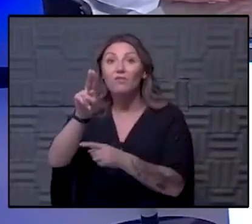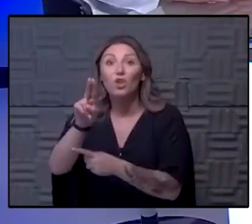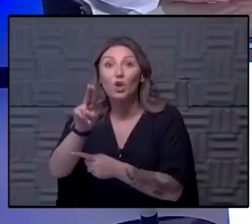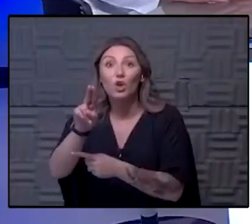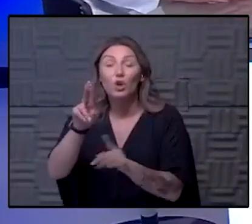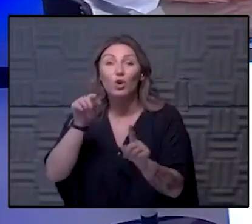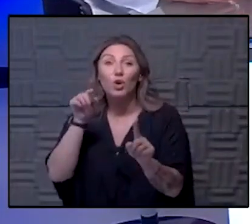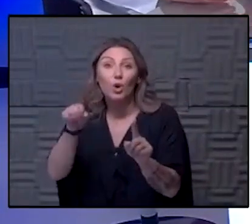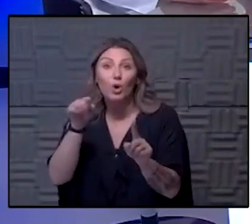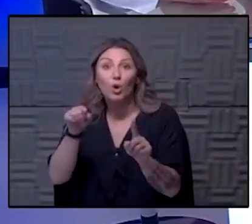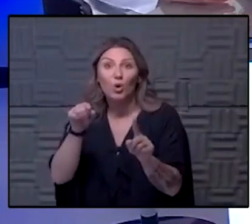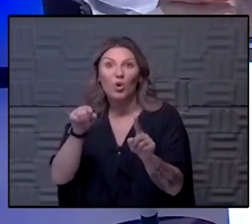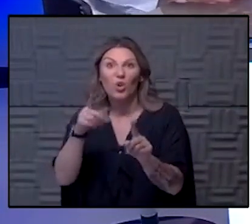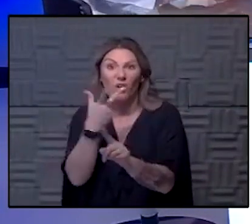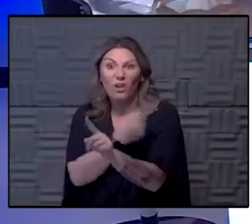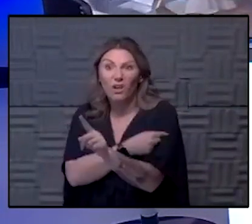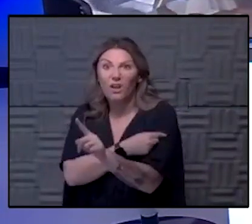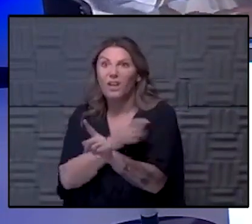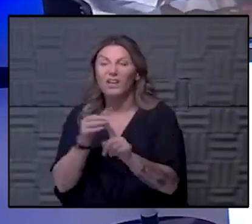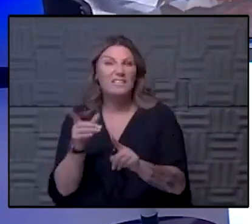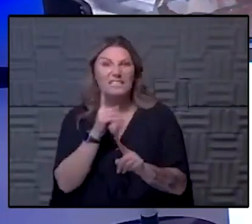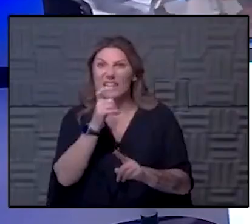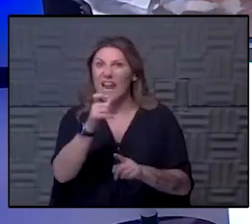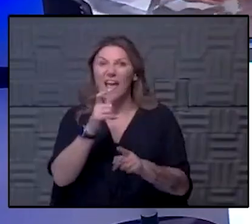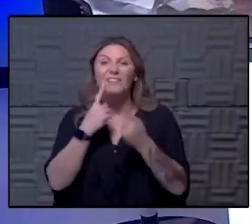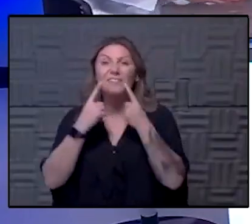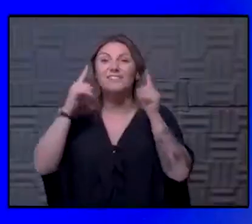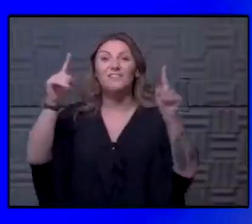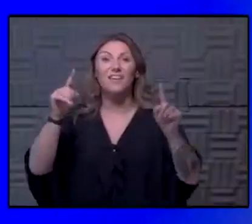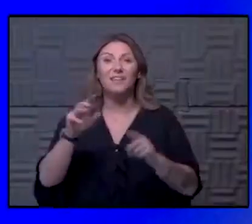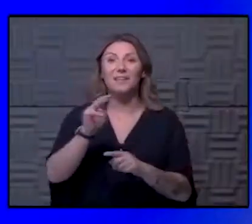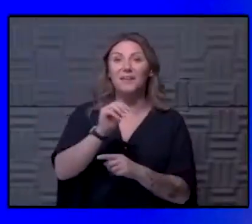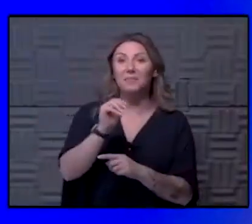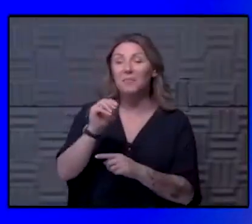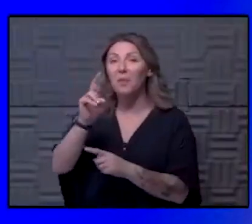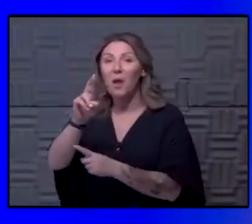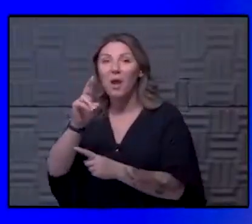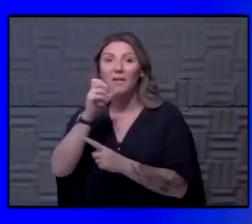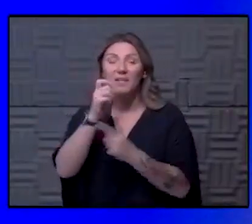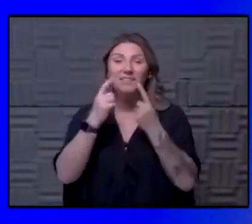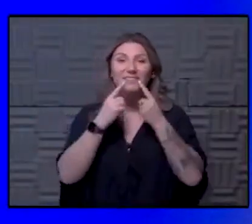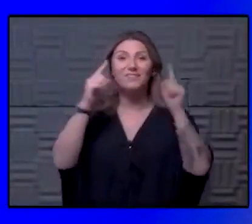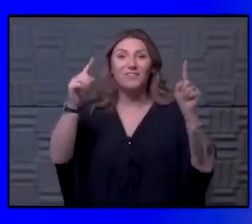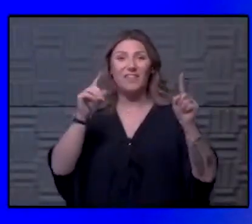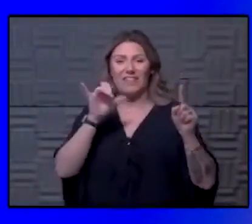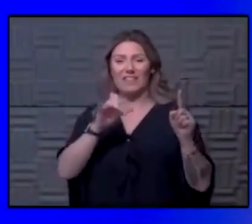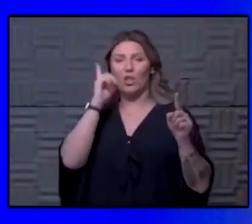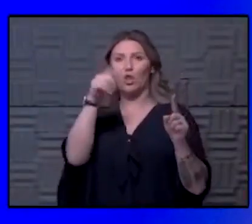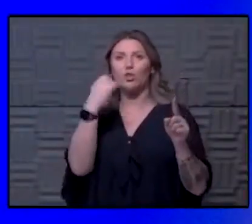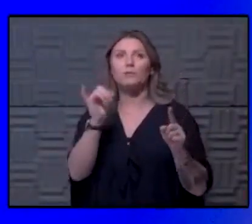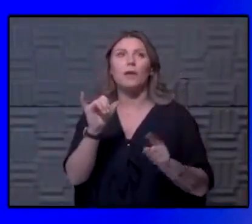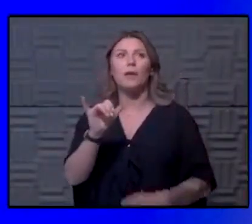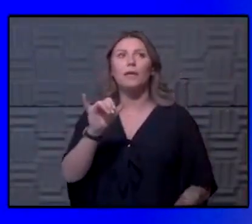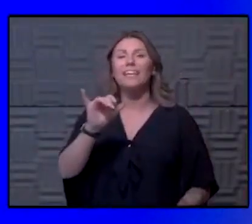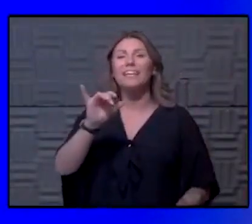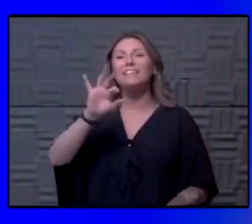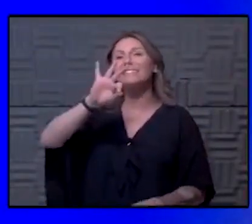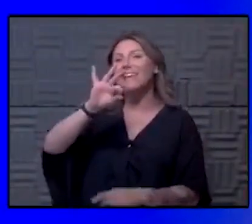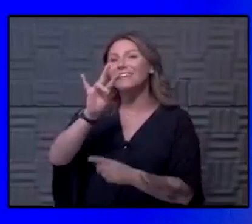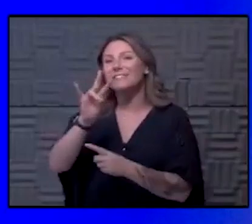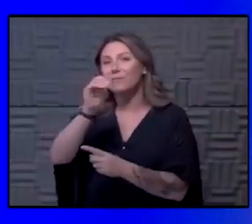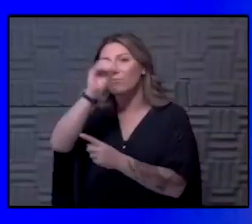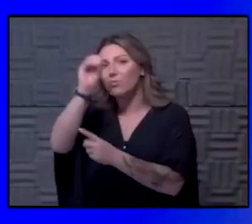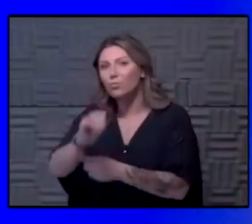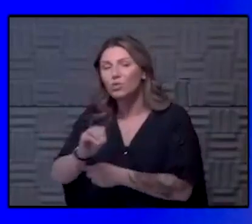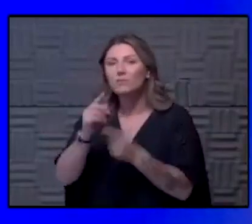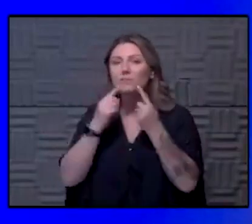be not just it's a fairly that's what I effective. was going to say, Effective. measles, mumps vaccine, that looks like it's 97% efficacy. So